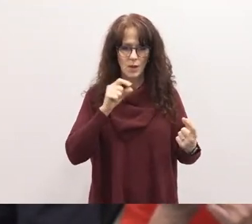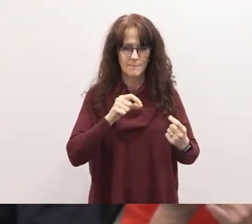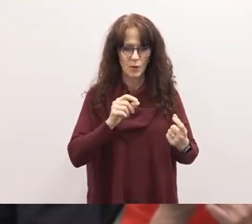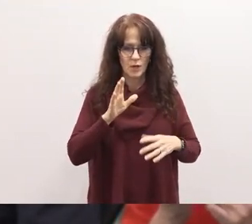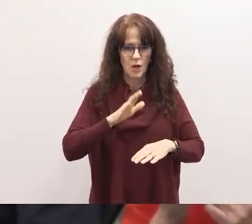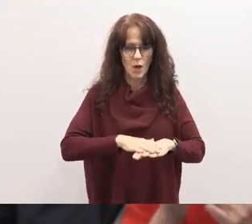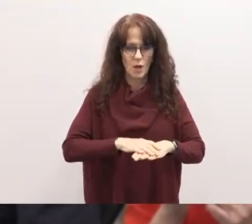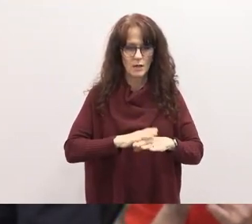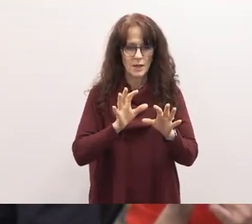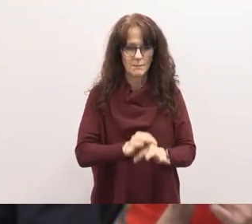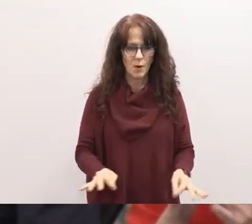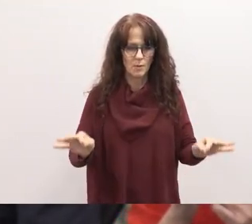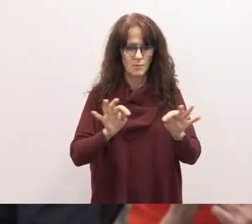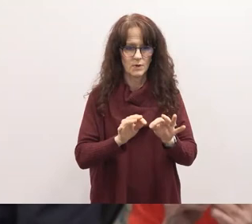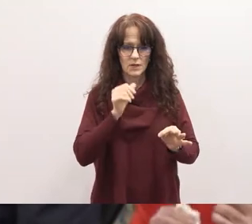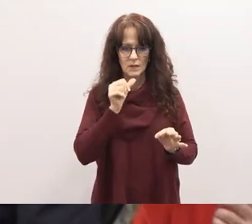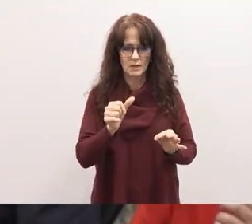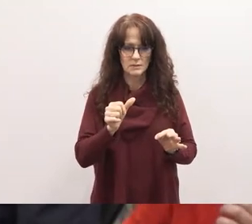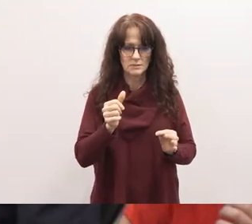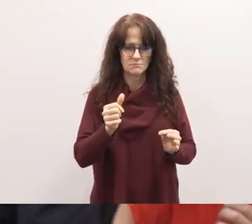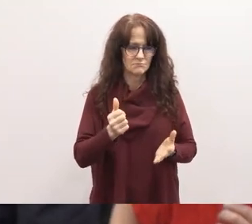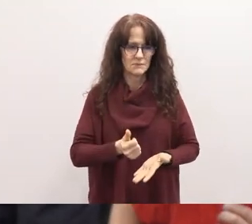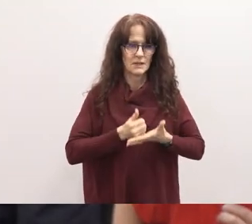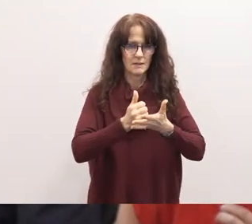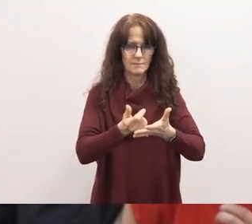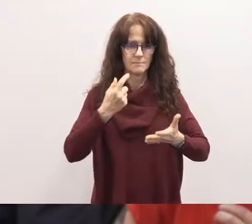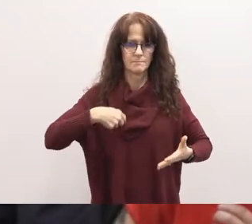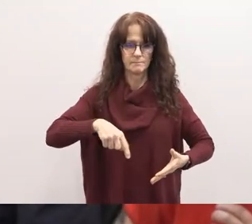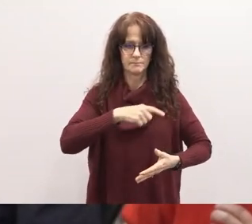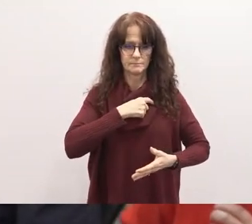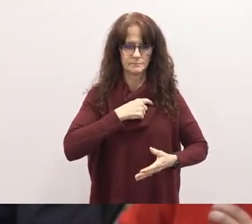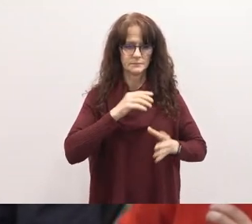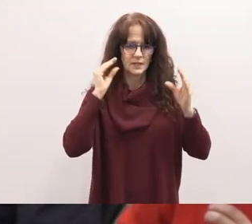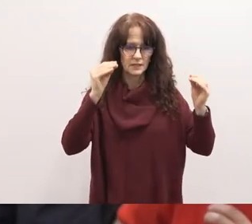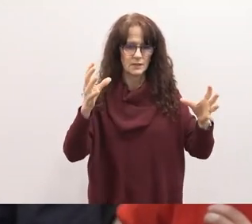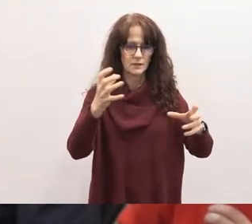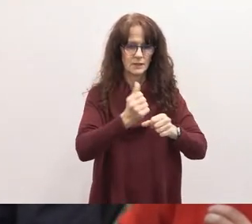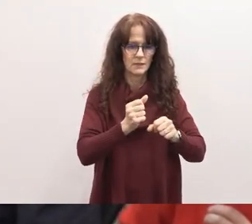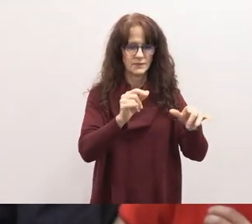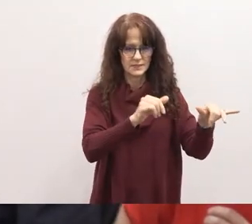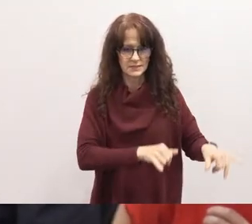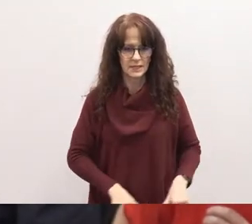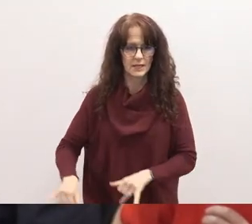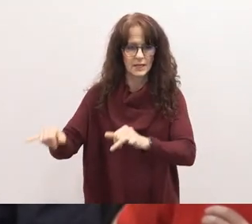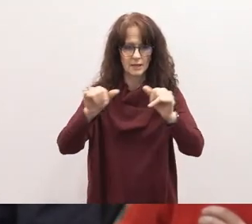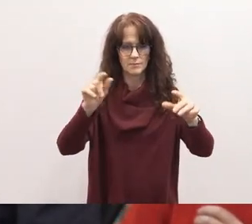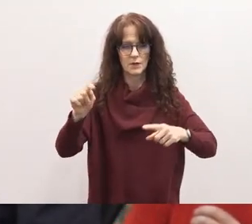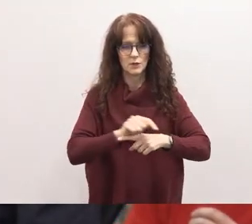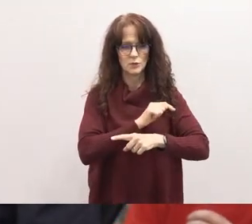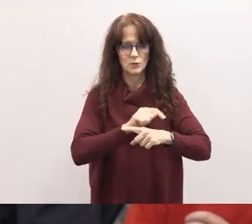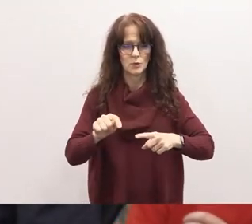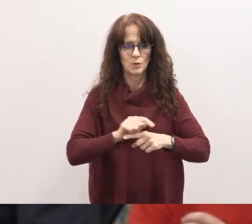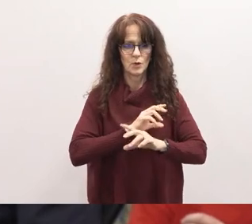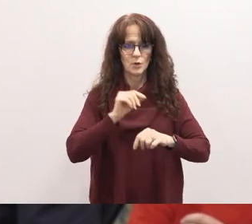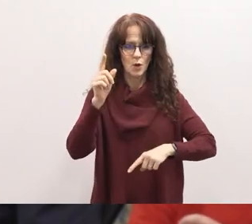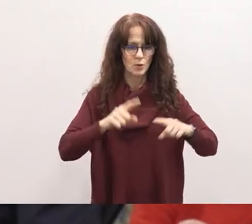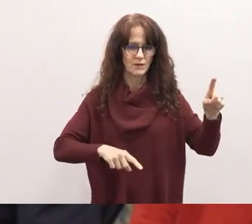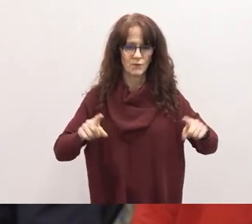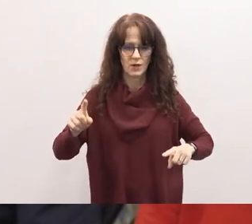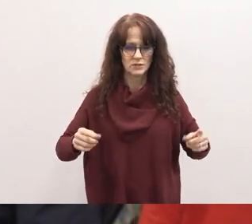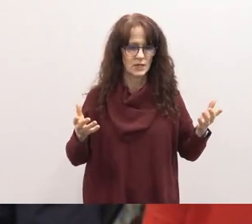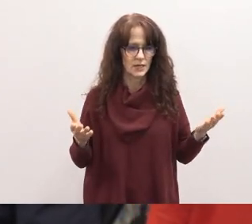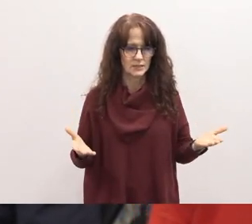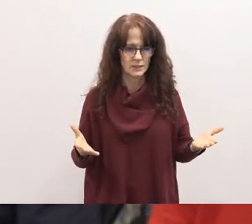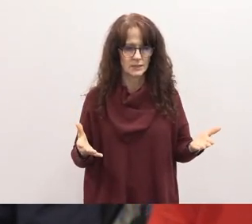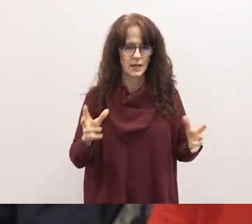more importantly, does not serve our needs. Teachers are receiving the same canned training, and there is no differentiation.